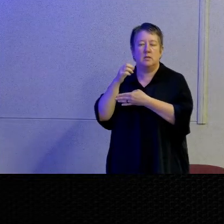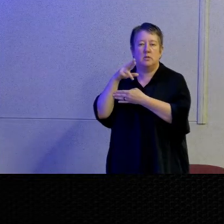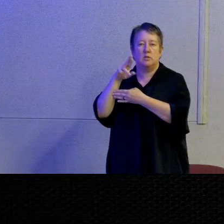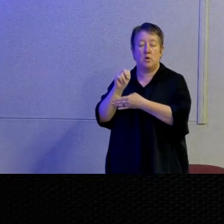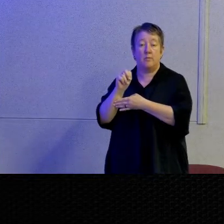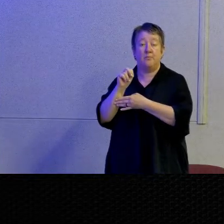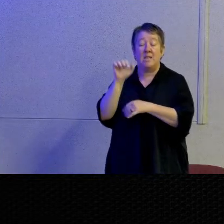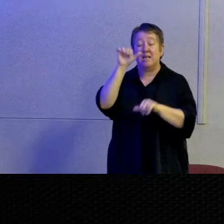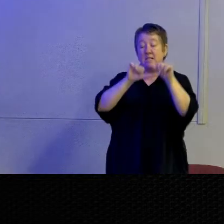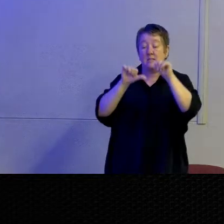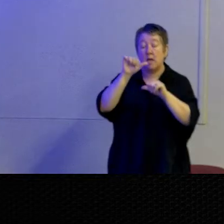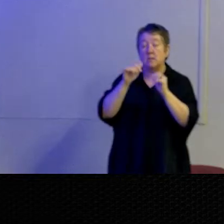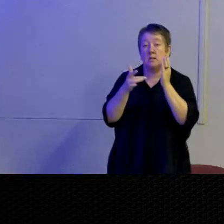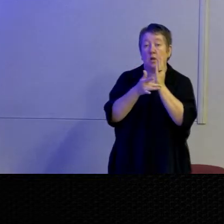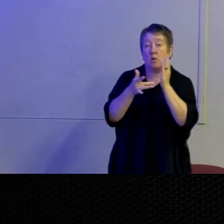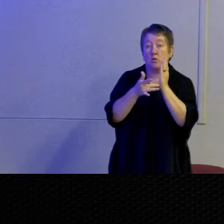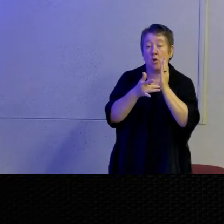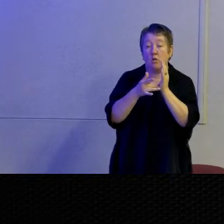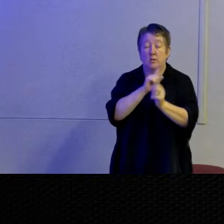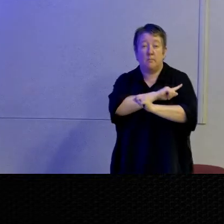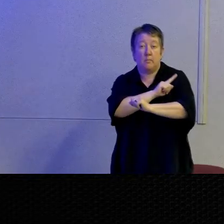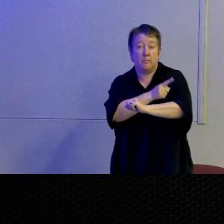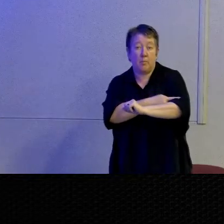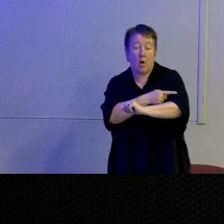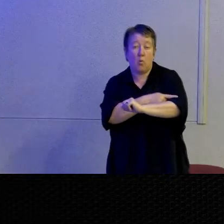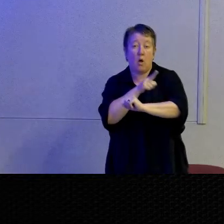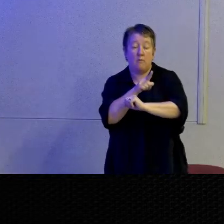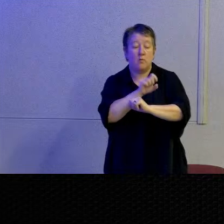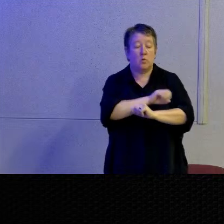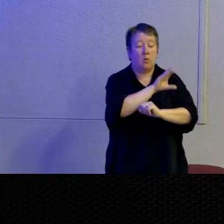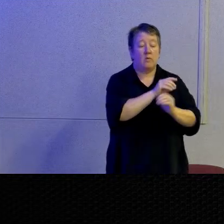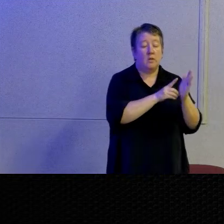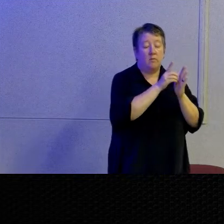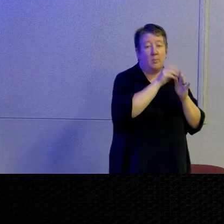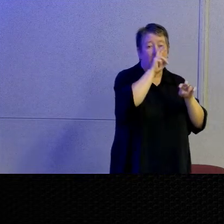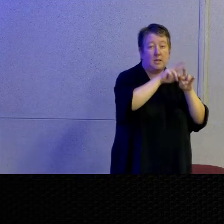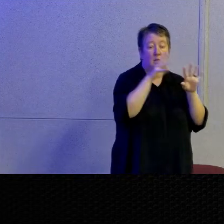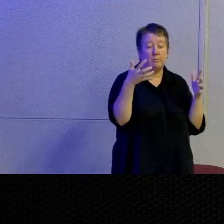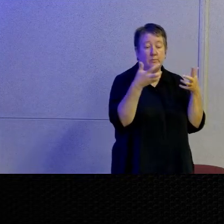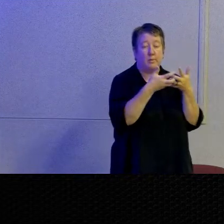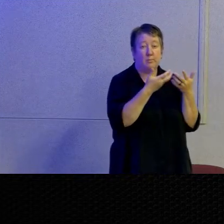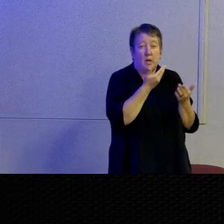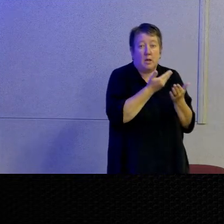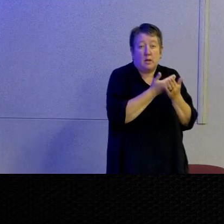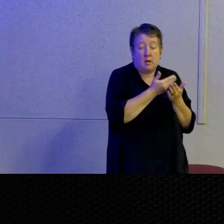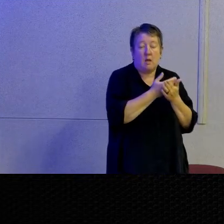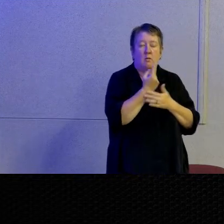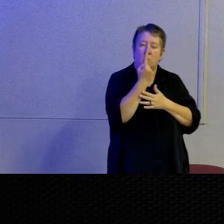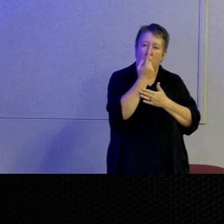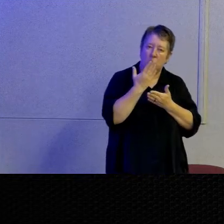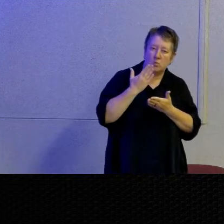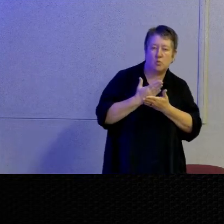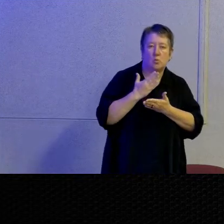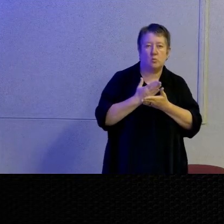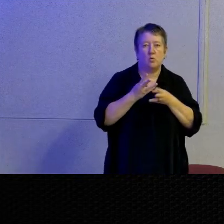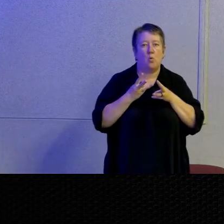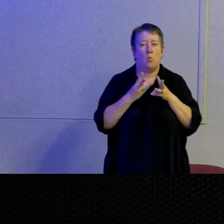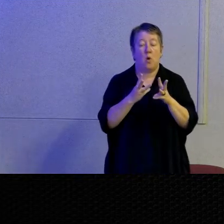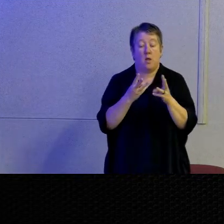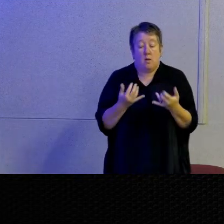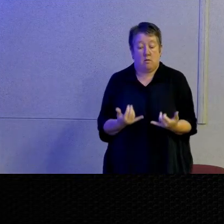science and technology to meet South Africa's developmental needs is amongst the surest way out of the